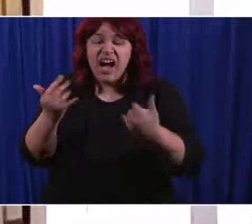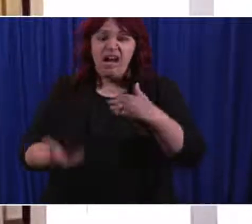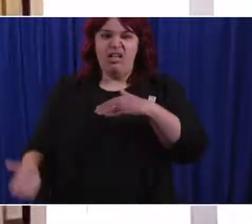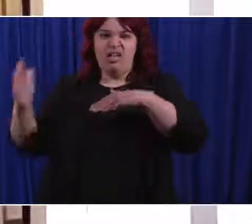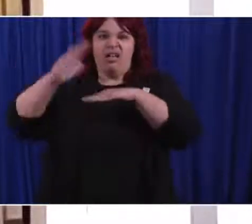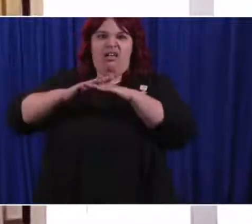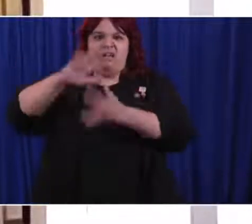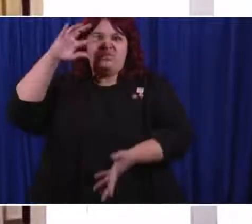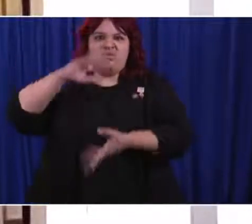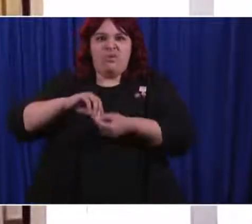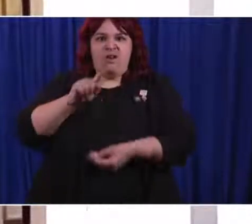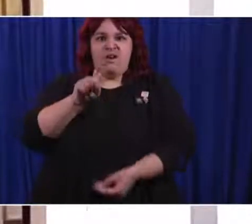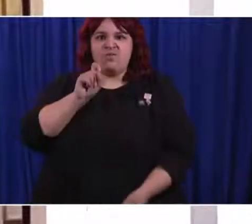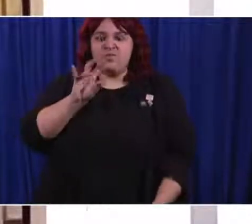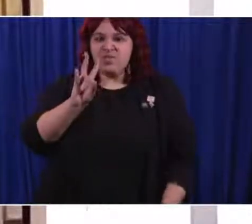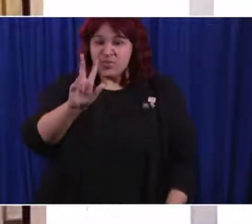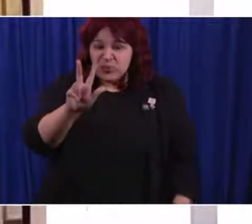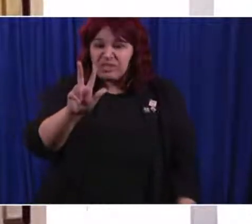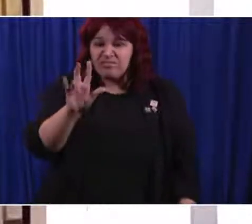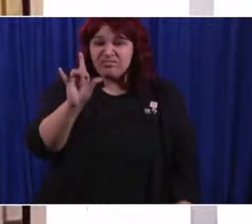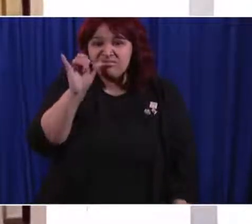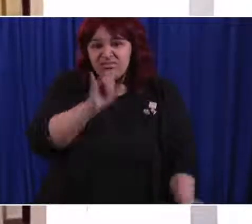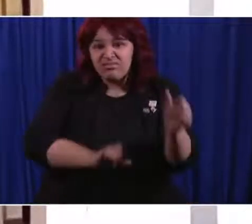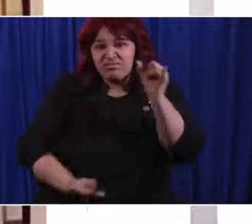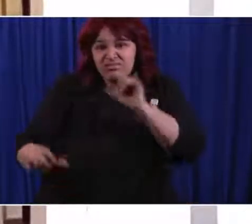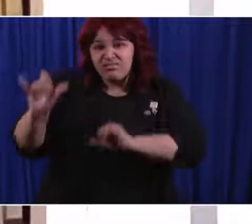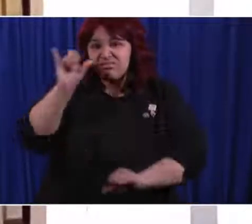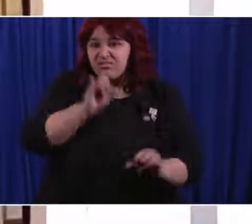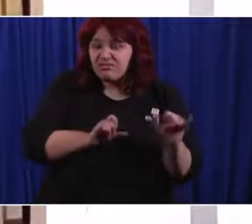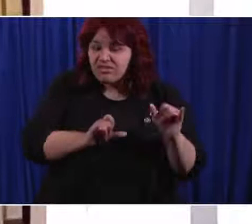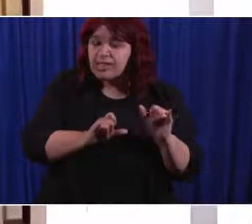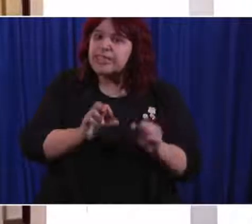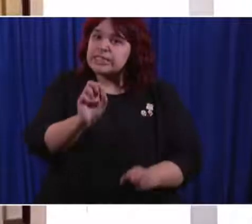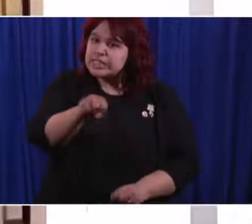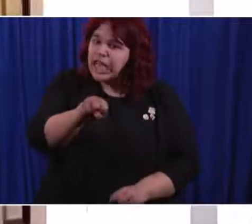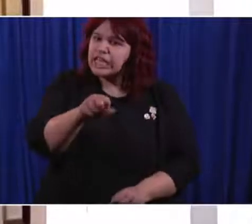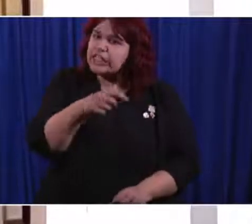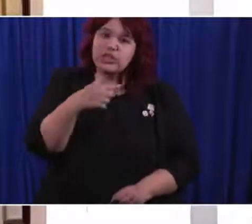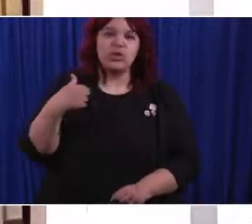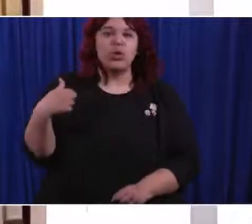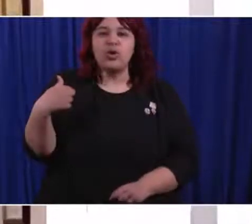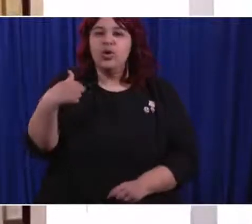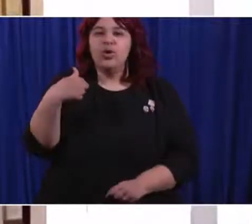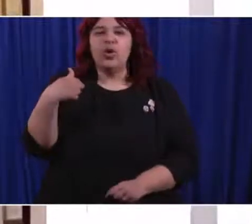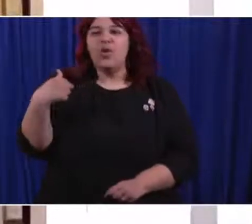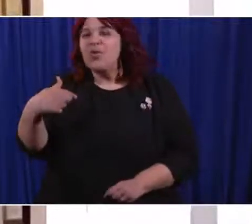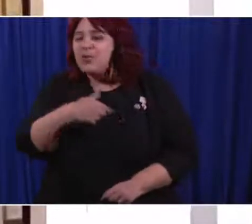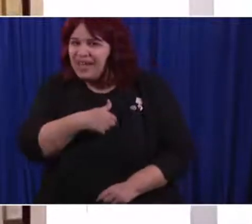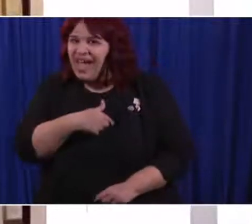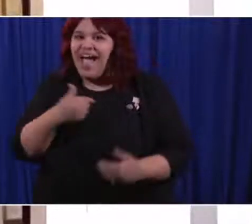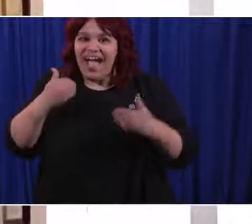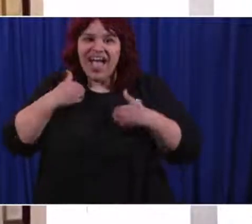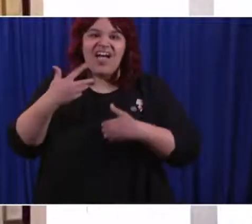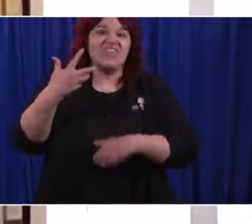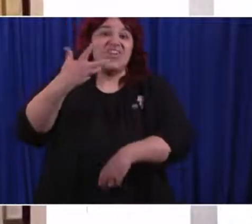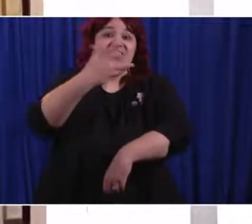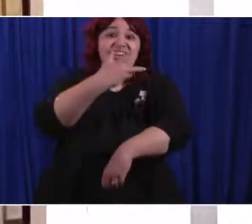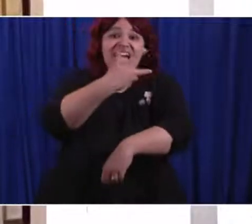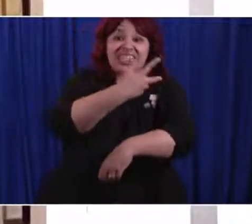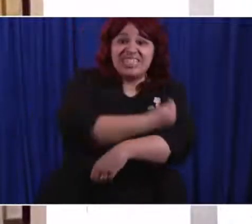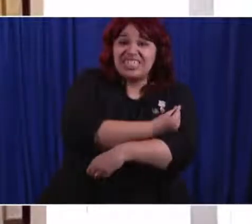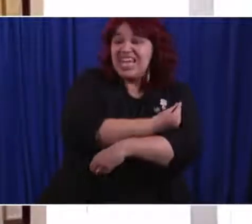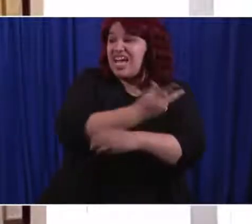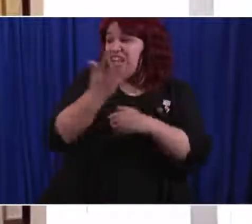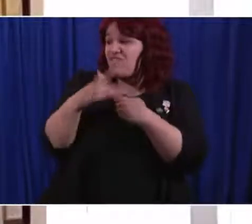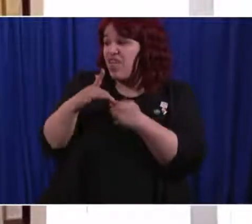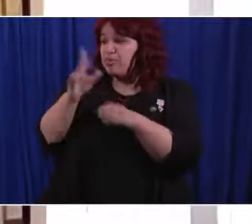of a marathon, but we need to keep up our masking and our distancing, even as more and more of us roll